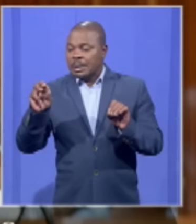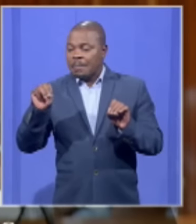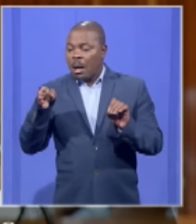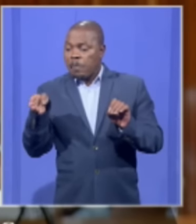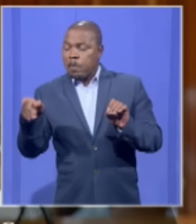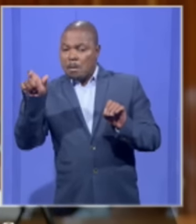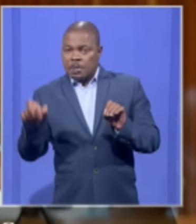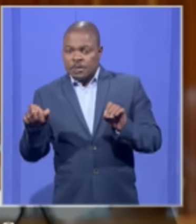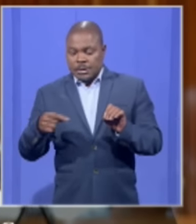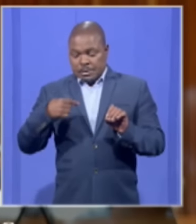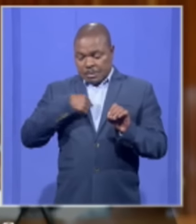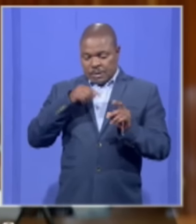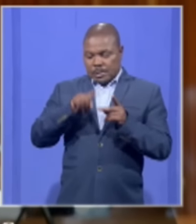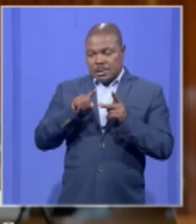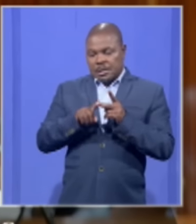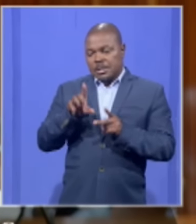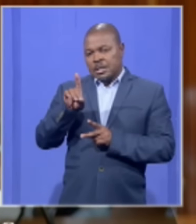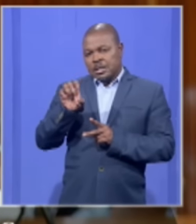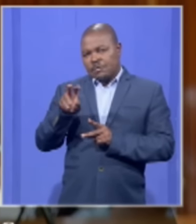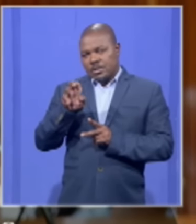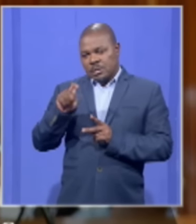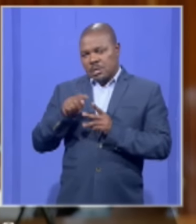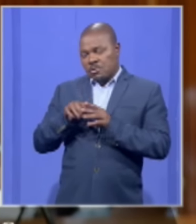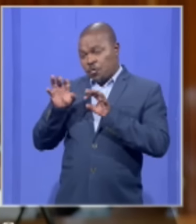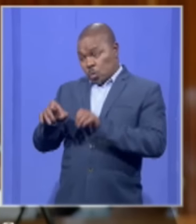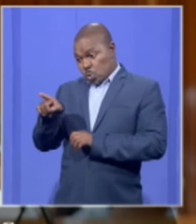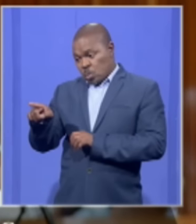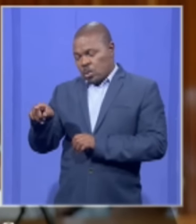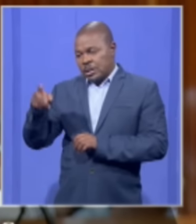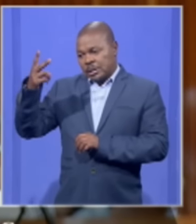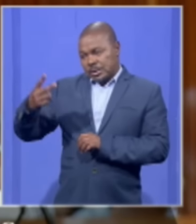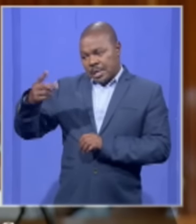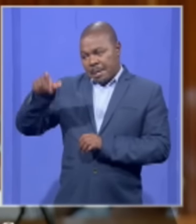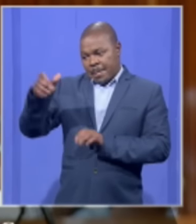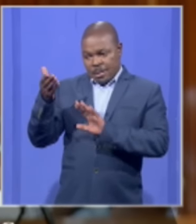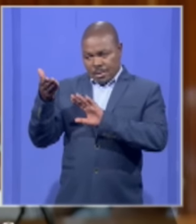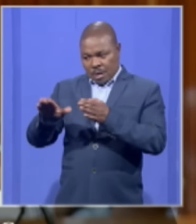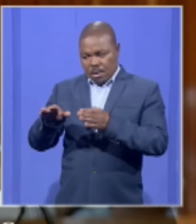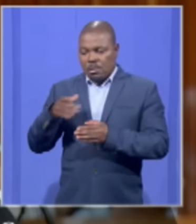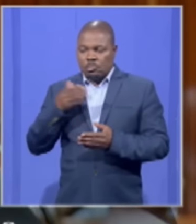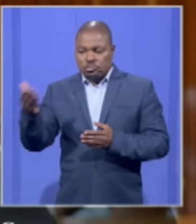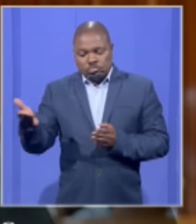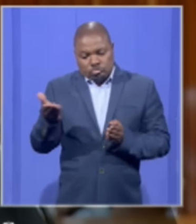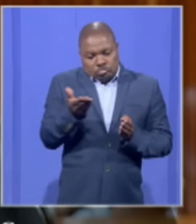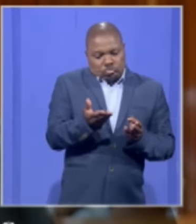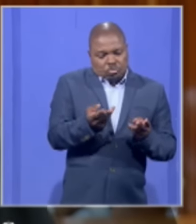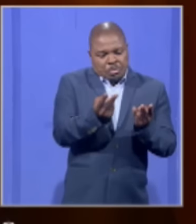Thereafter, myself and Mr. De Wet forced Mr. Musoro to assist us to move the second body and place it next to the first